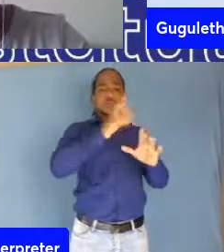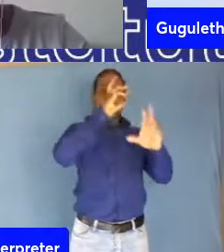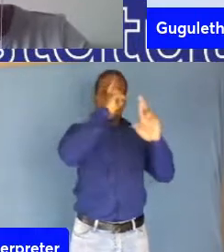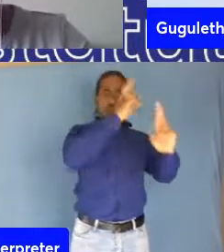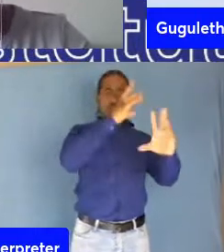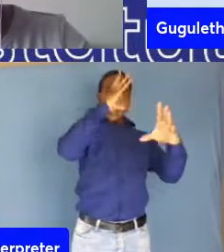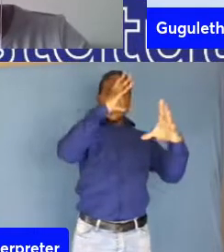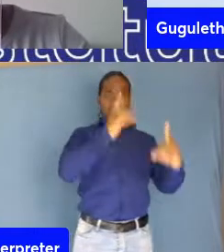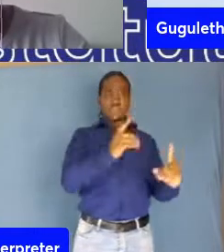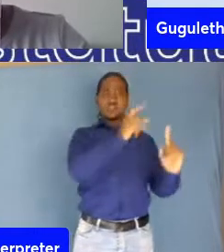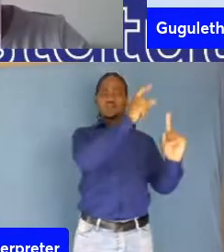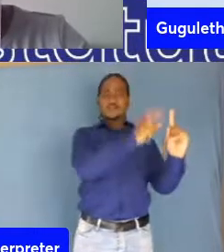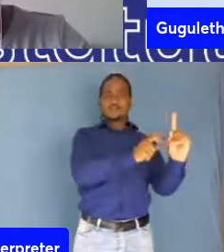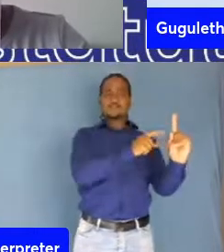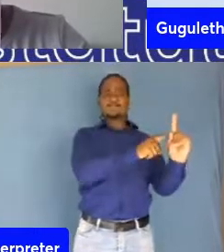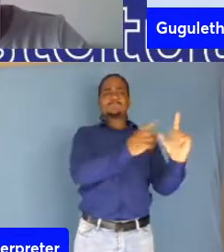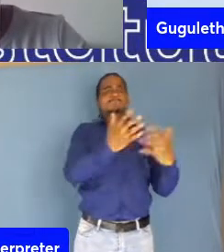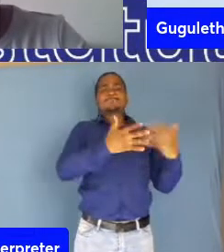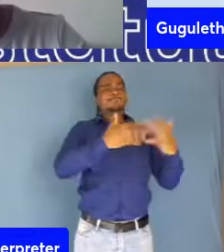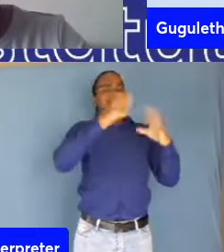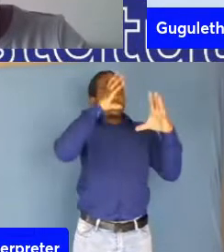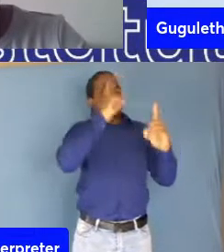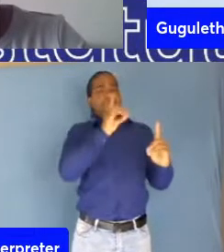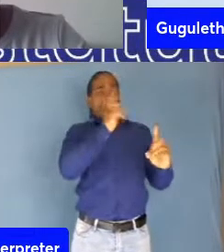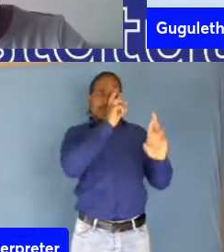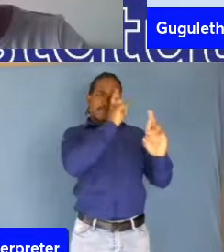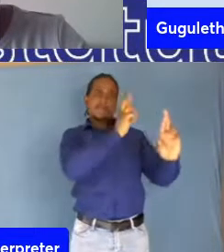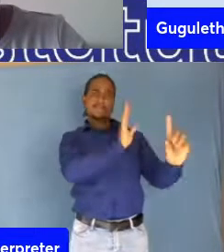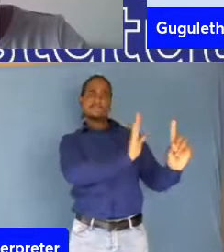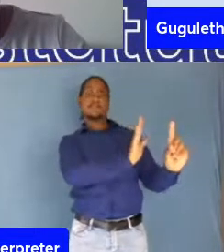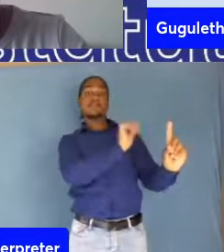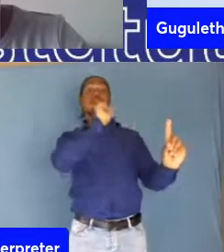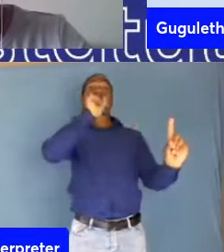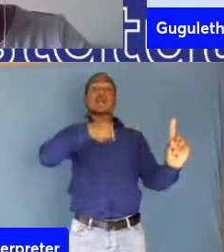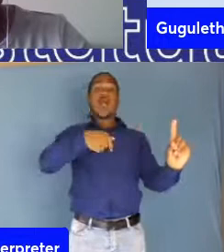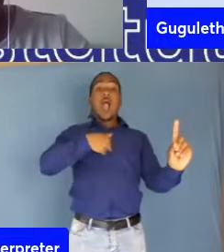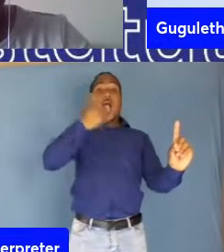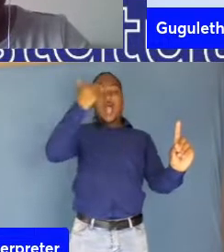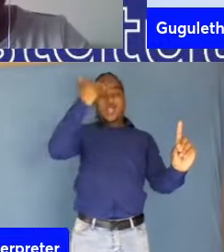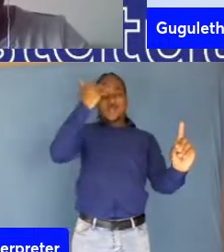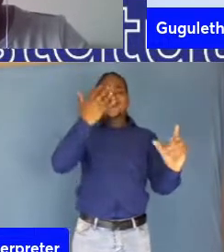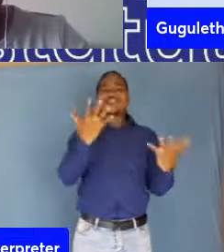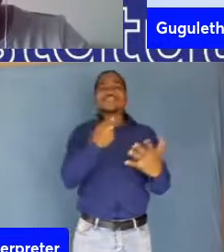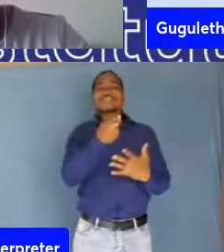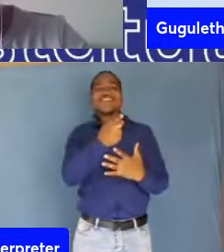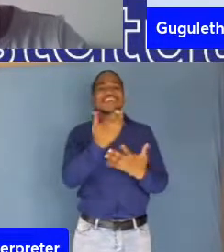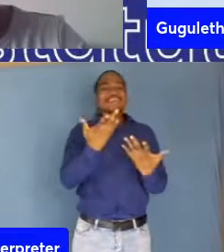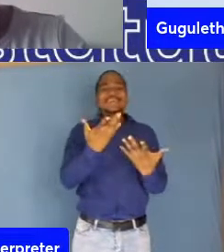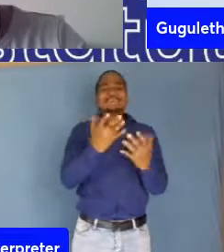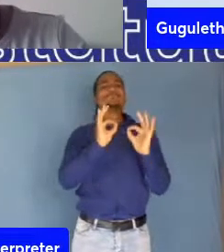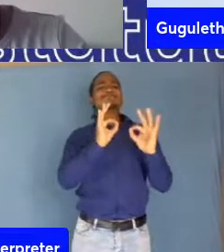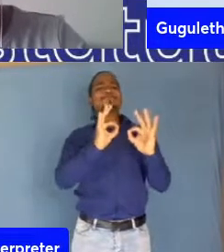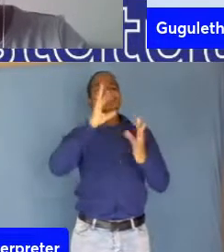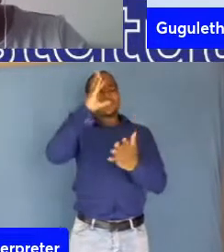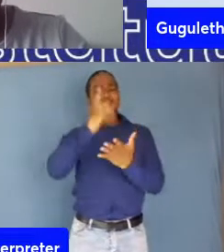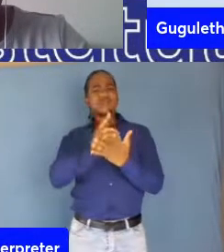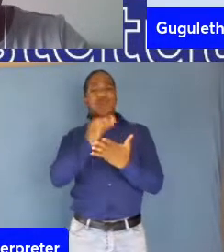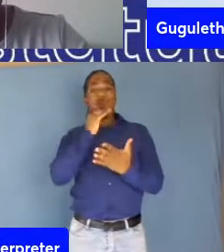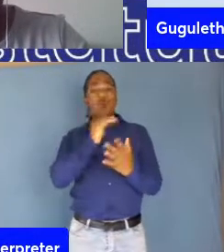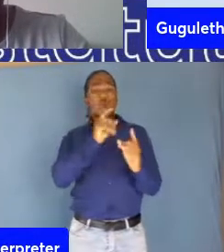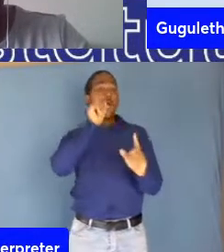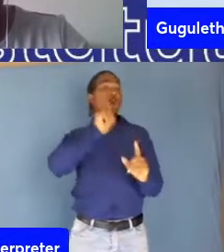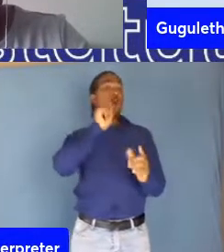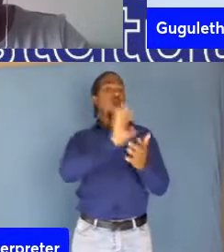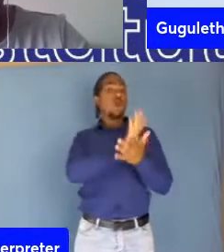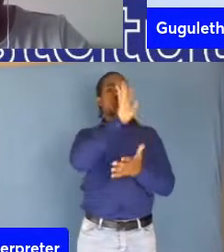take. I know it seems a premature decision because the 14-year-old does not sit in a position of power, of